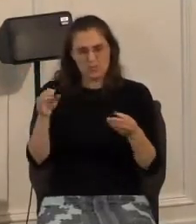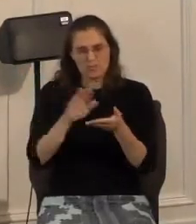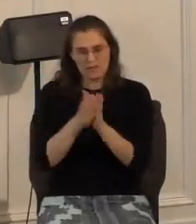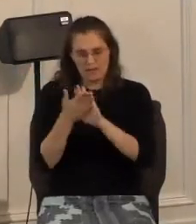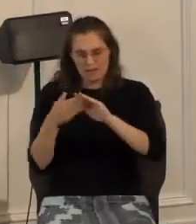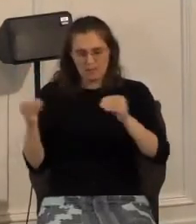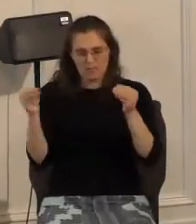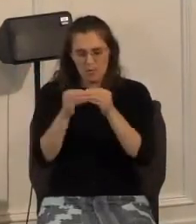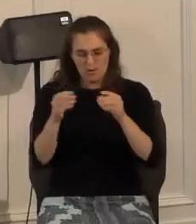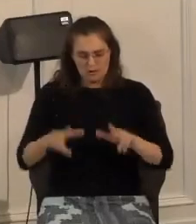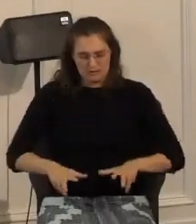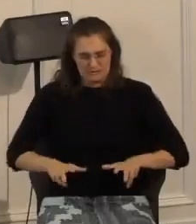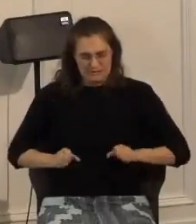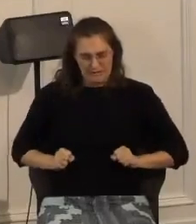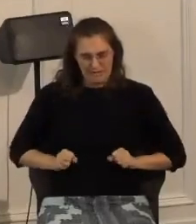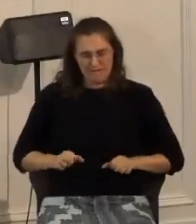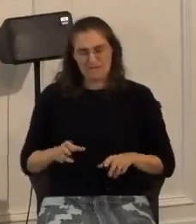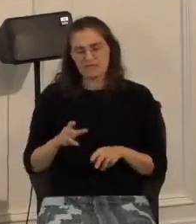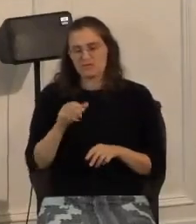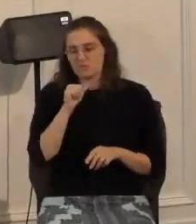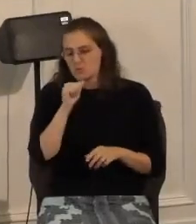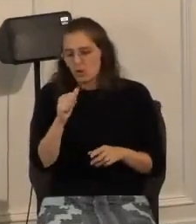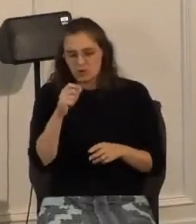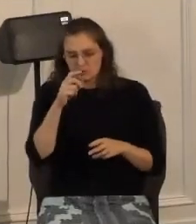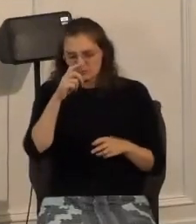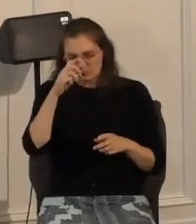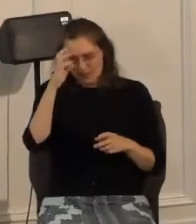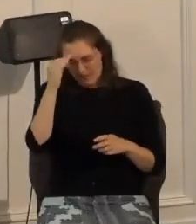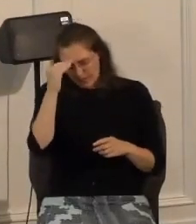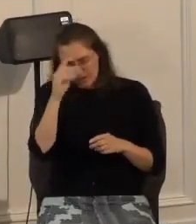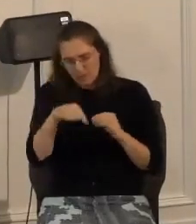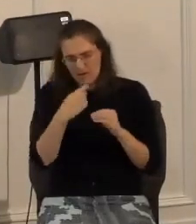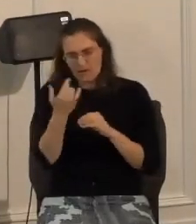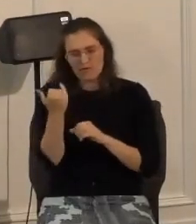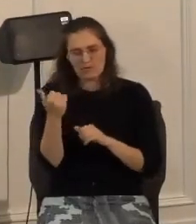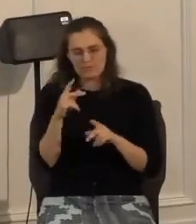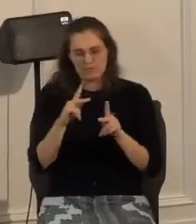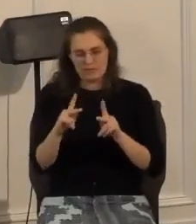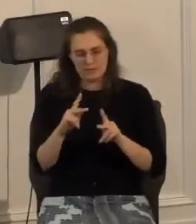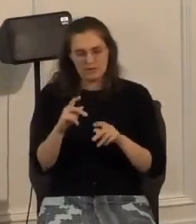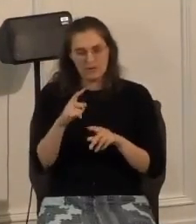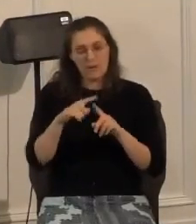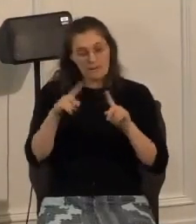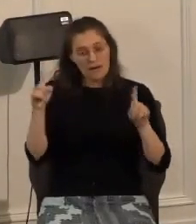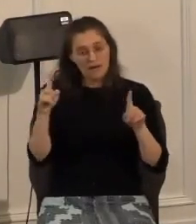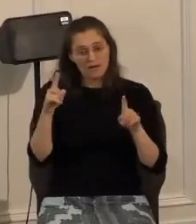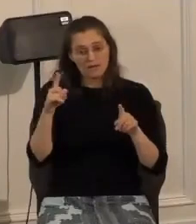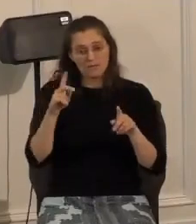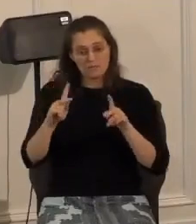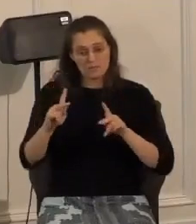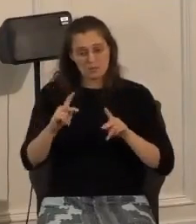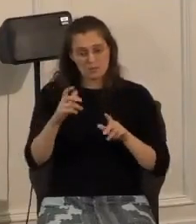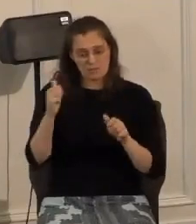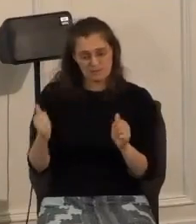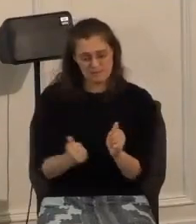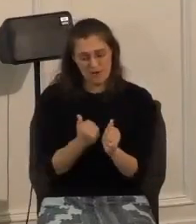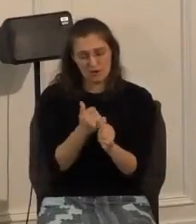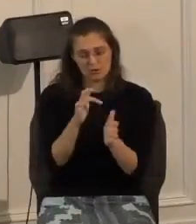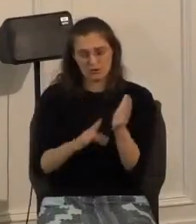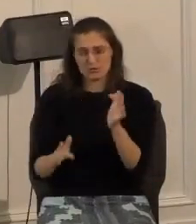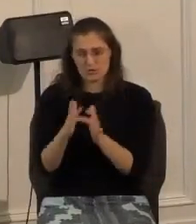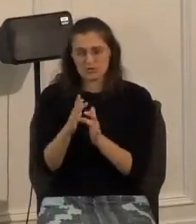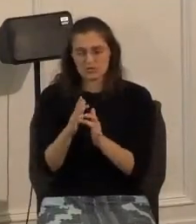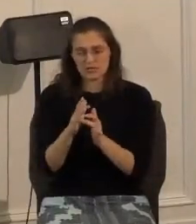people consider others. But for people that are followers of Jesus, because